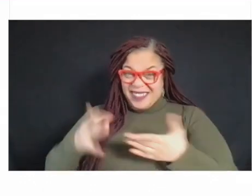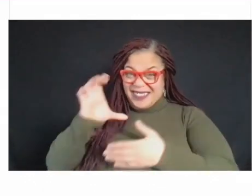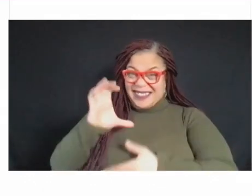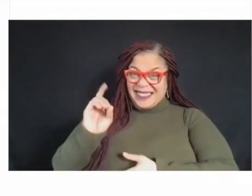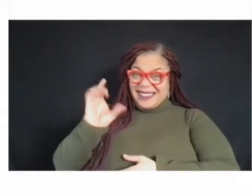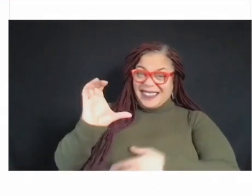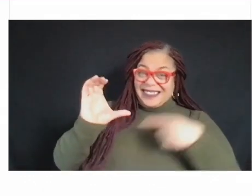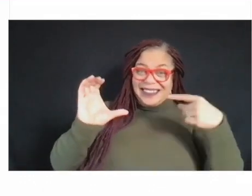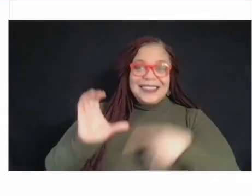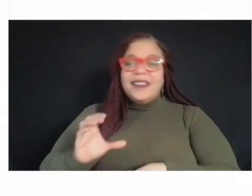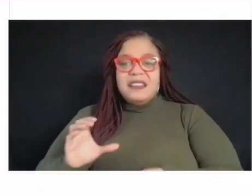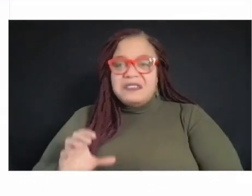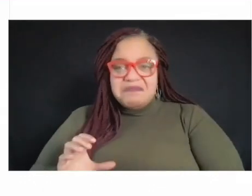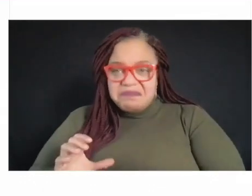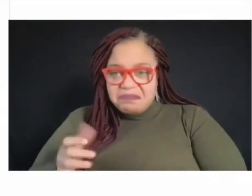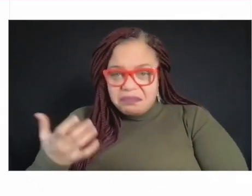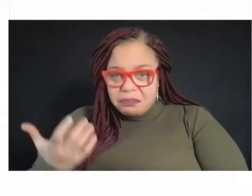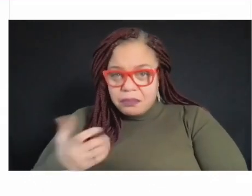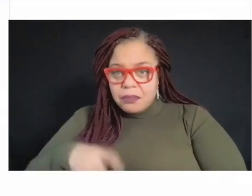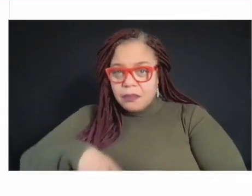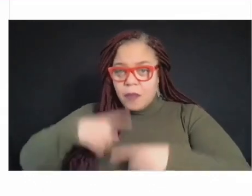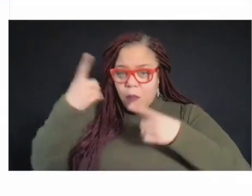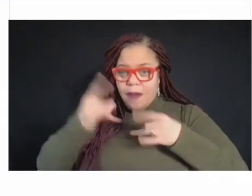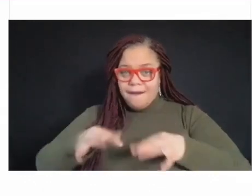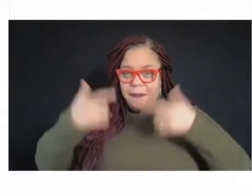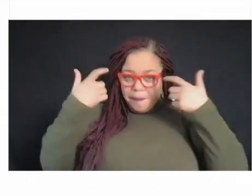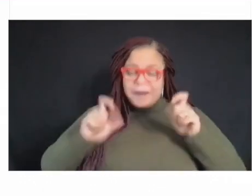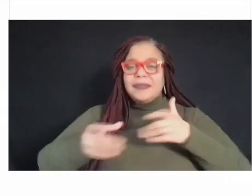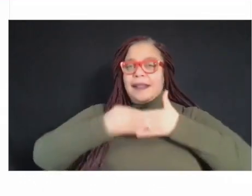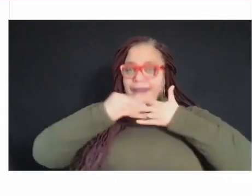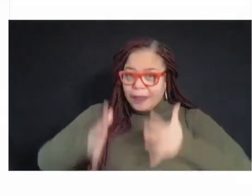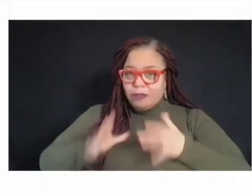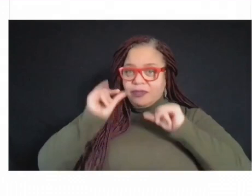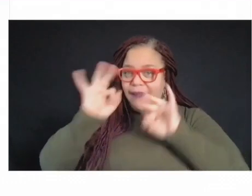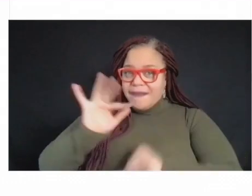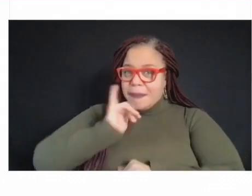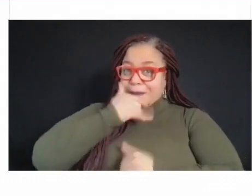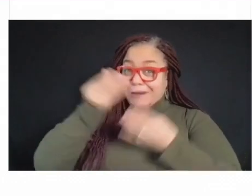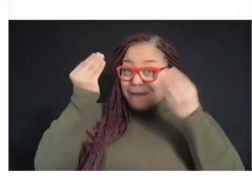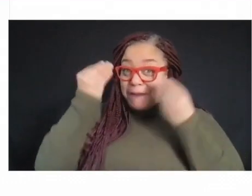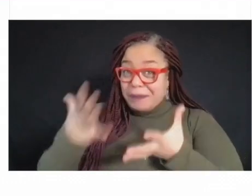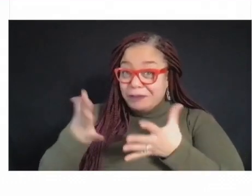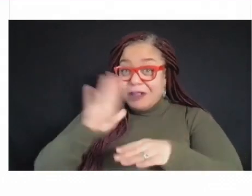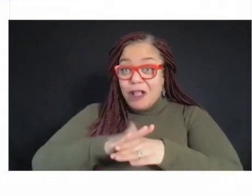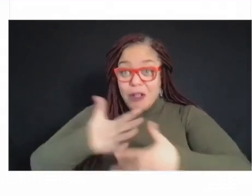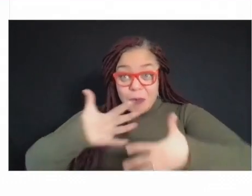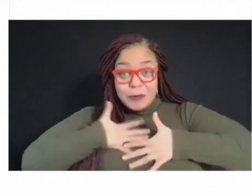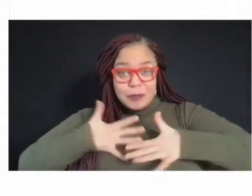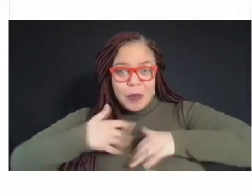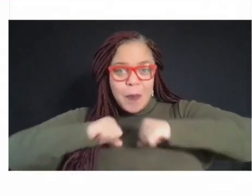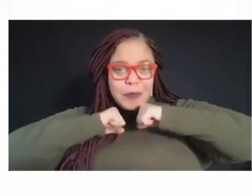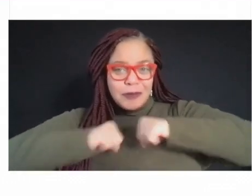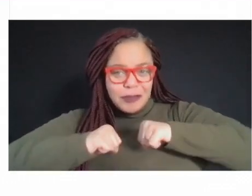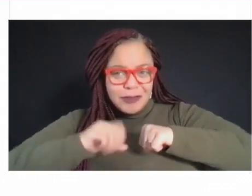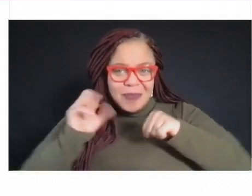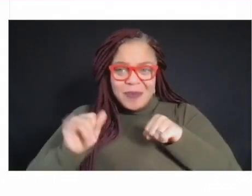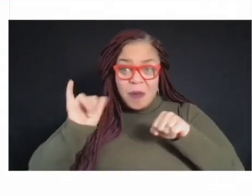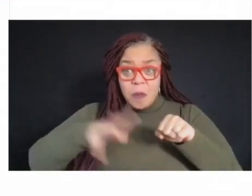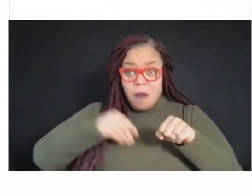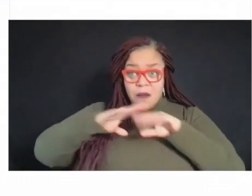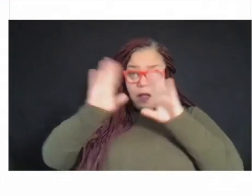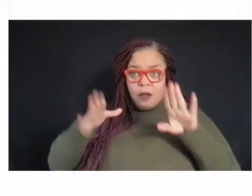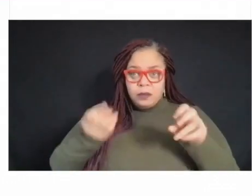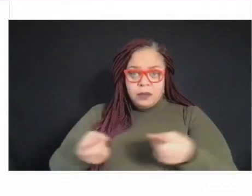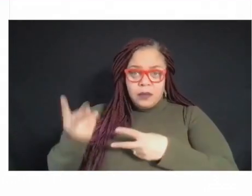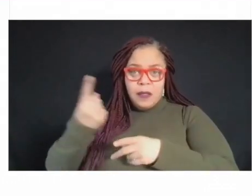respiratory protection, such that even the White House this past week put out a blog from the Office of Science and Technology basically clarifying